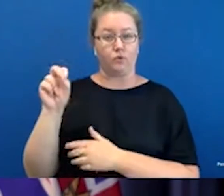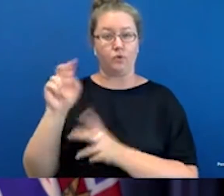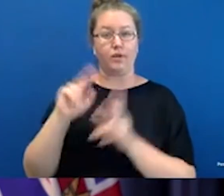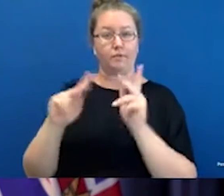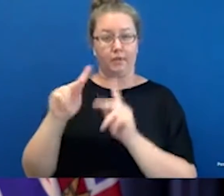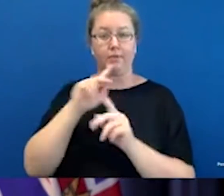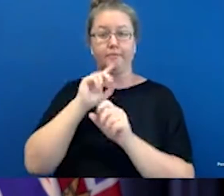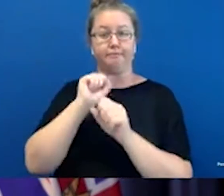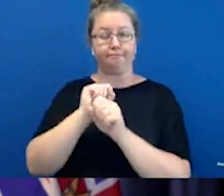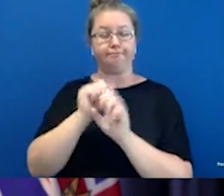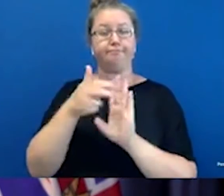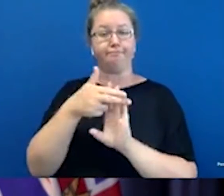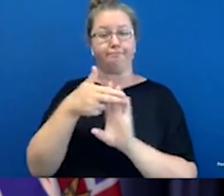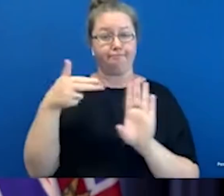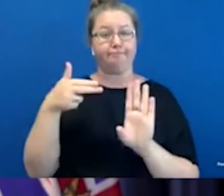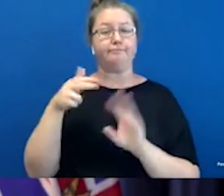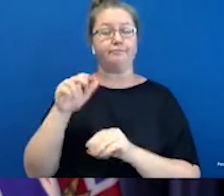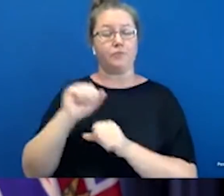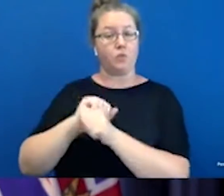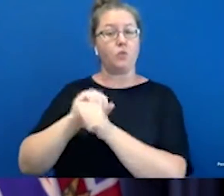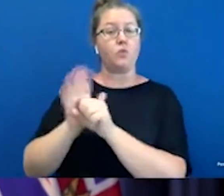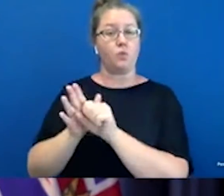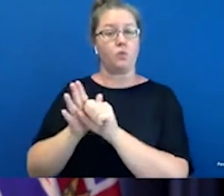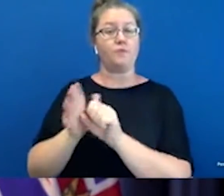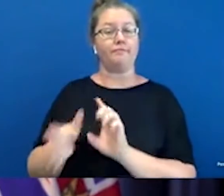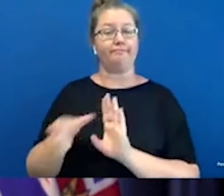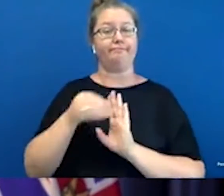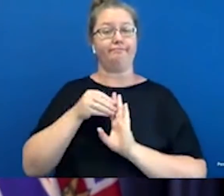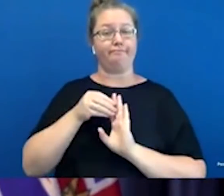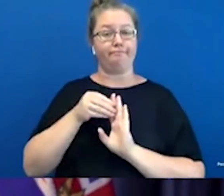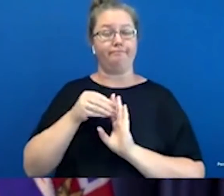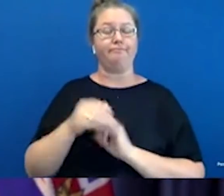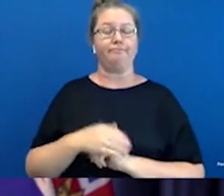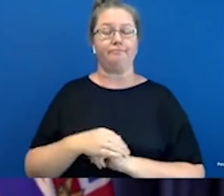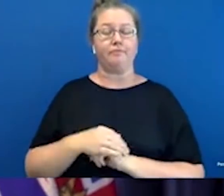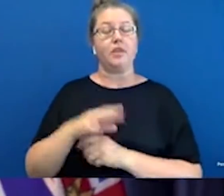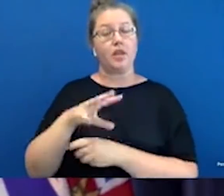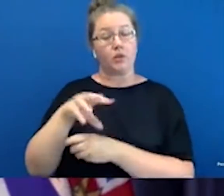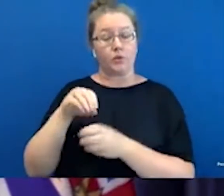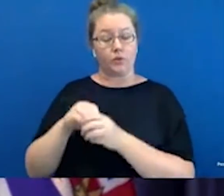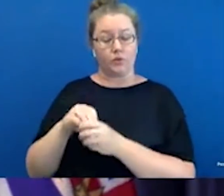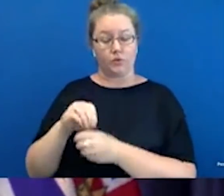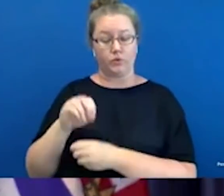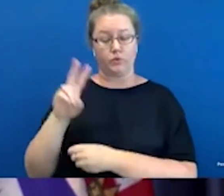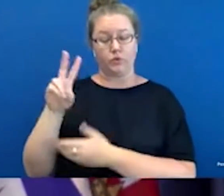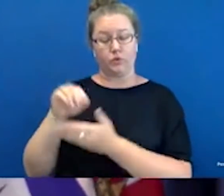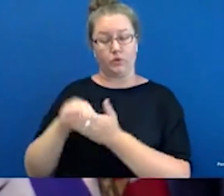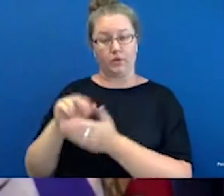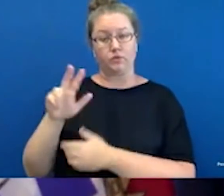6,830 people who have been diagnosed with COVID-19 here in British Columbia. That includes